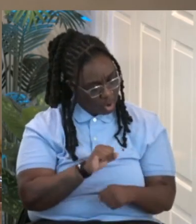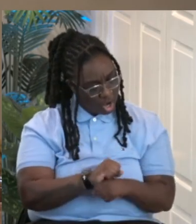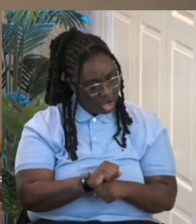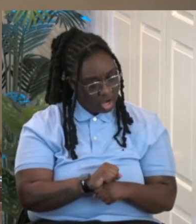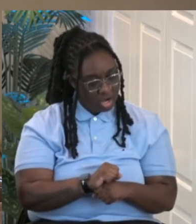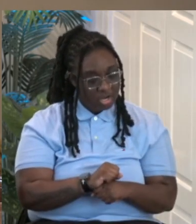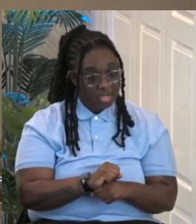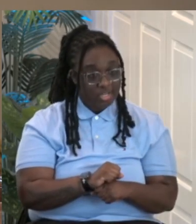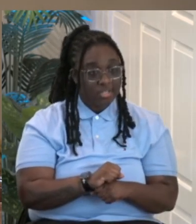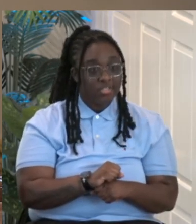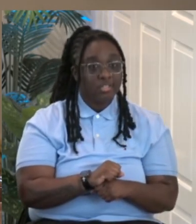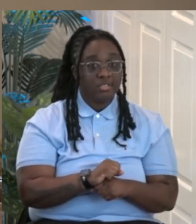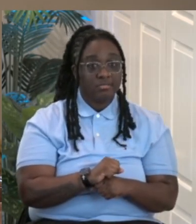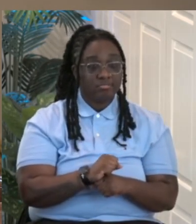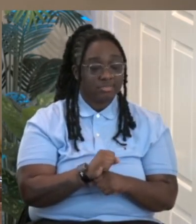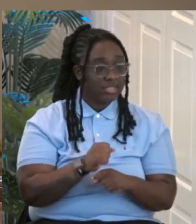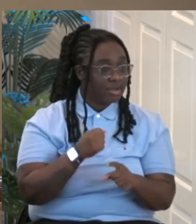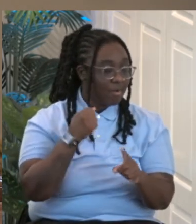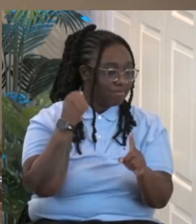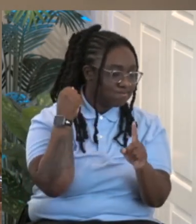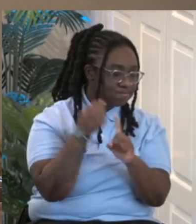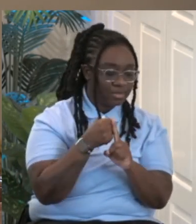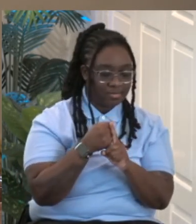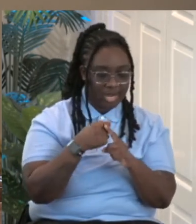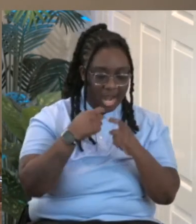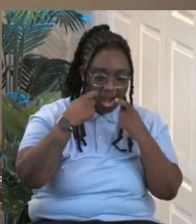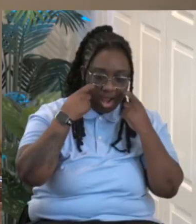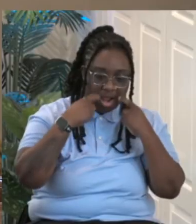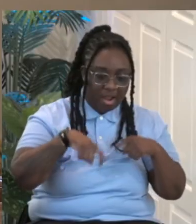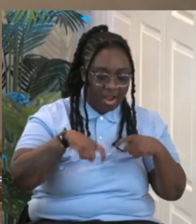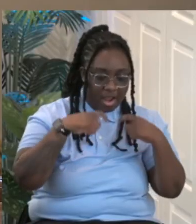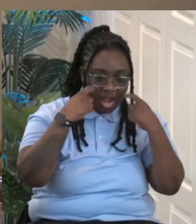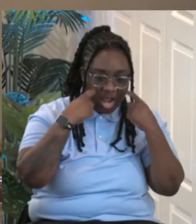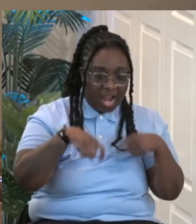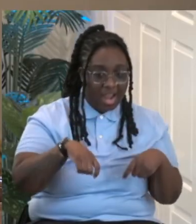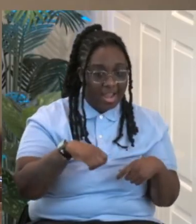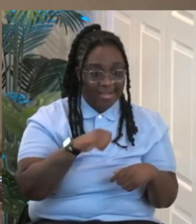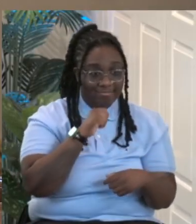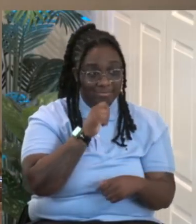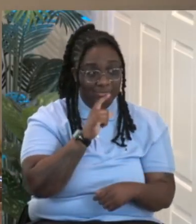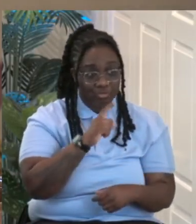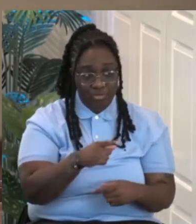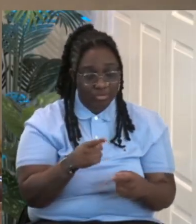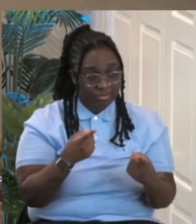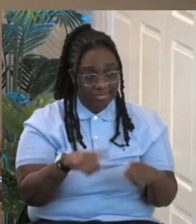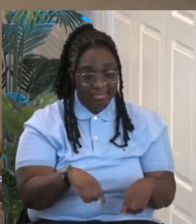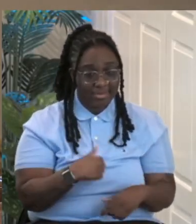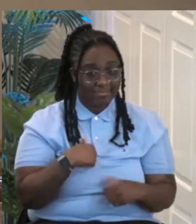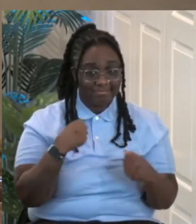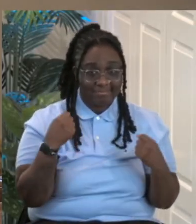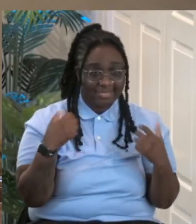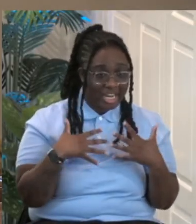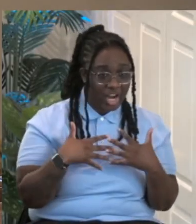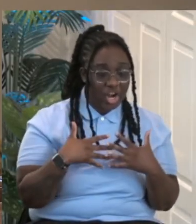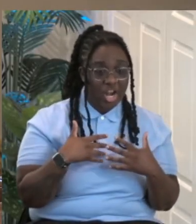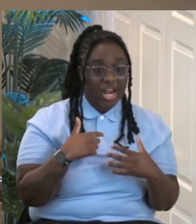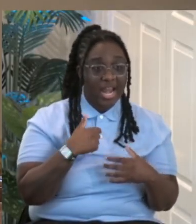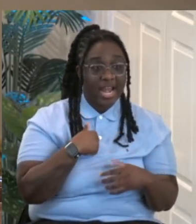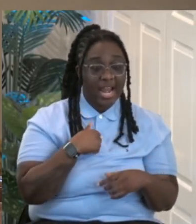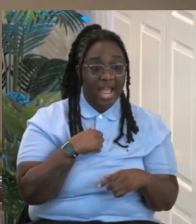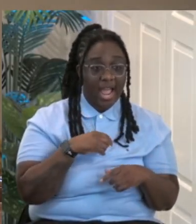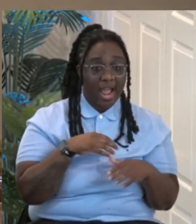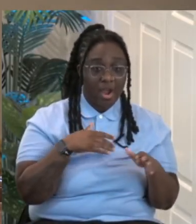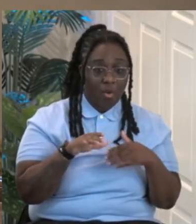crying because I don't know what this is, and I'm scared. So I went back up to my room, and nobody was